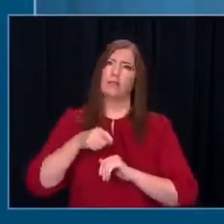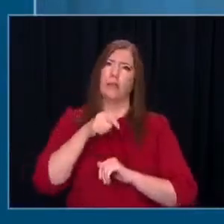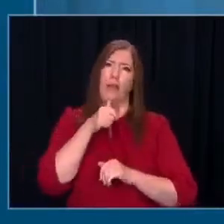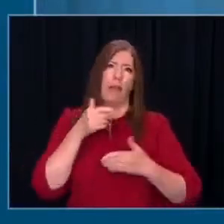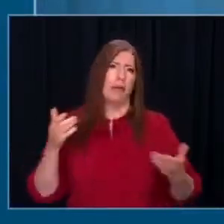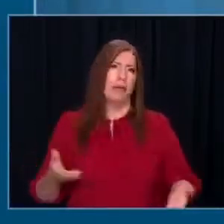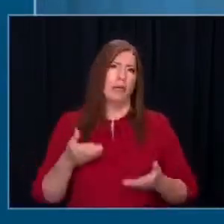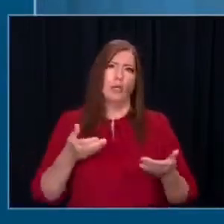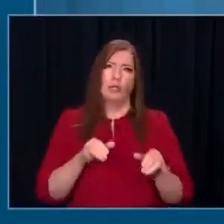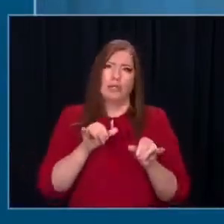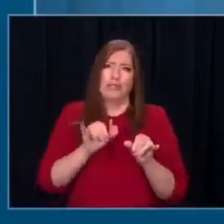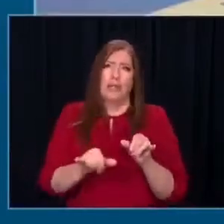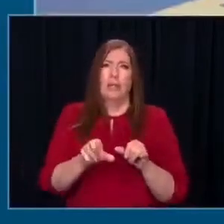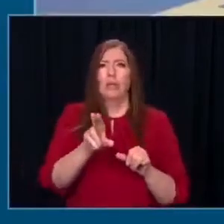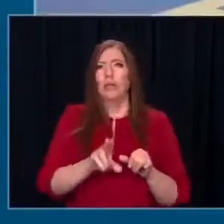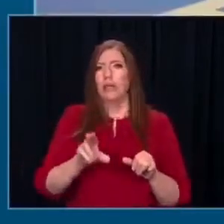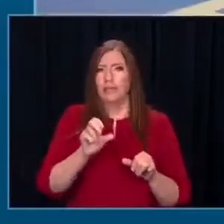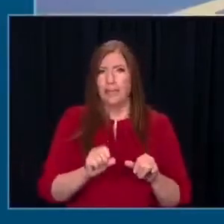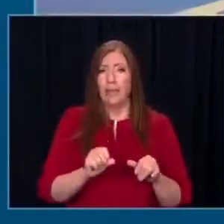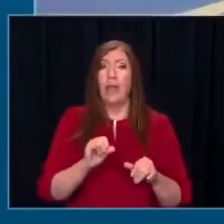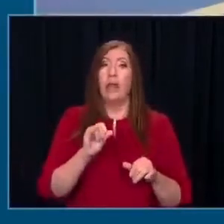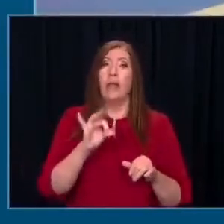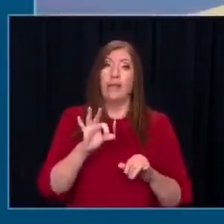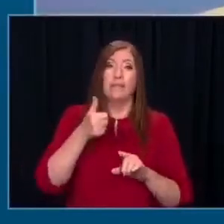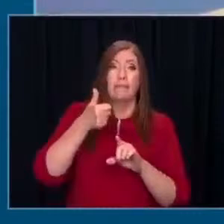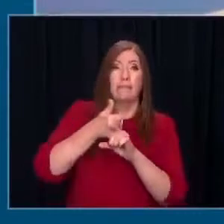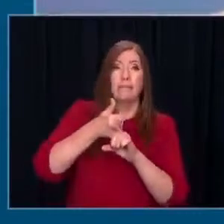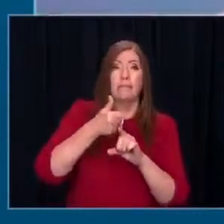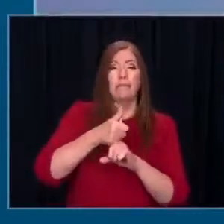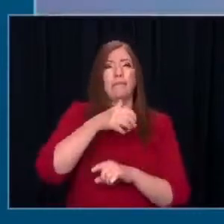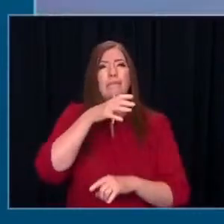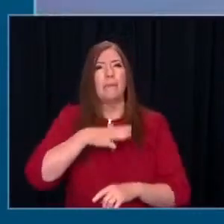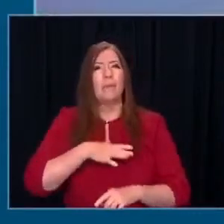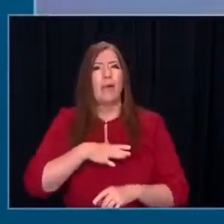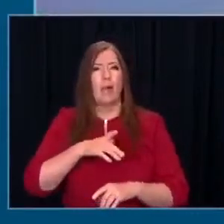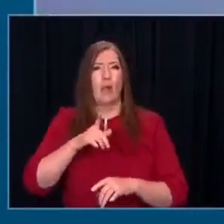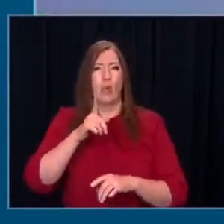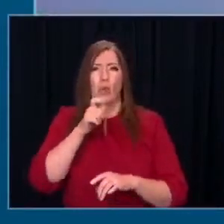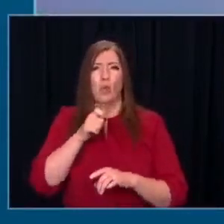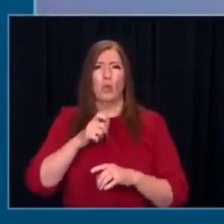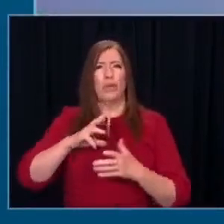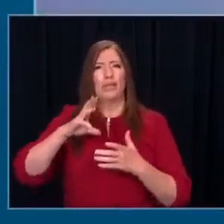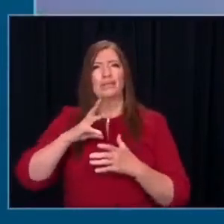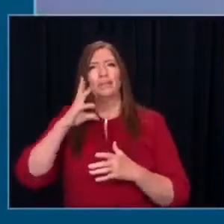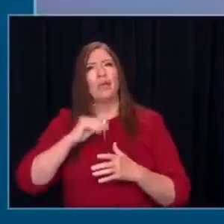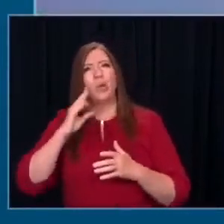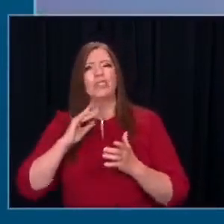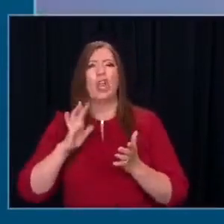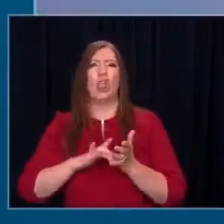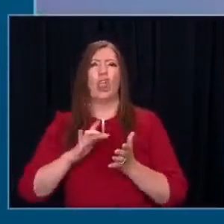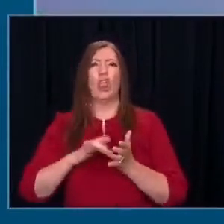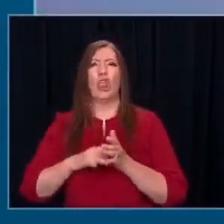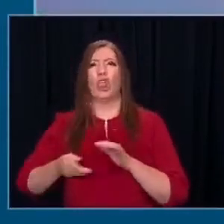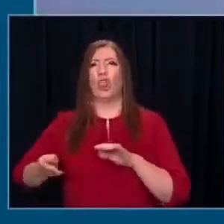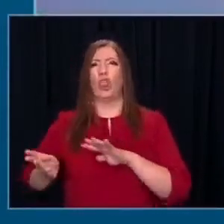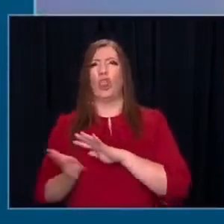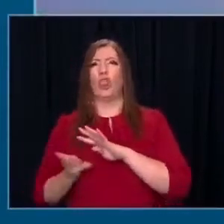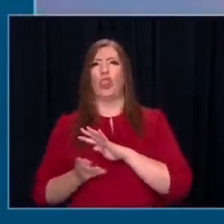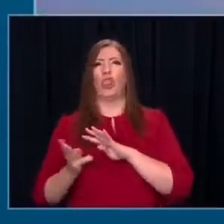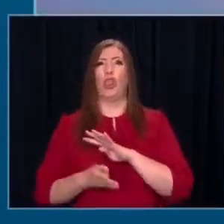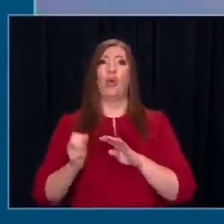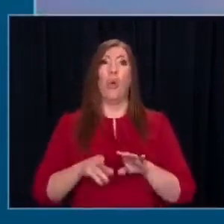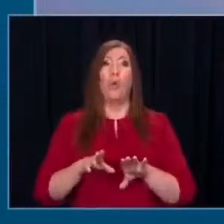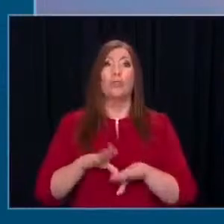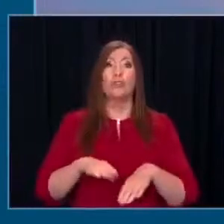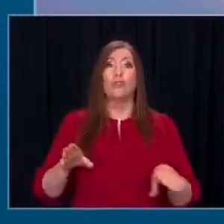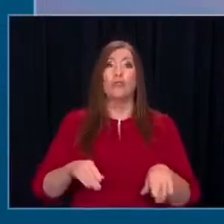and stay in our country. If you're a female that has been trafficked or a child that has been trafficked and caught up